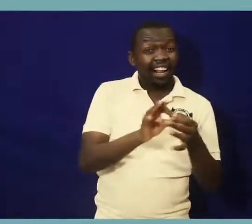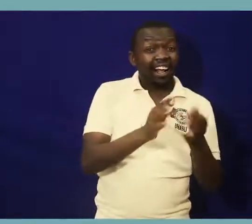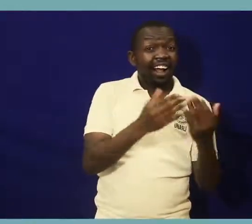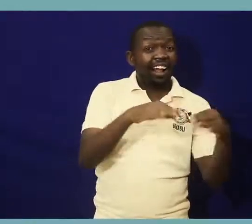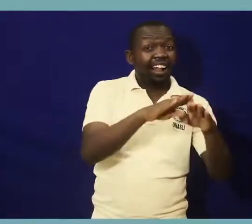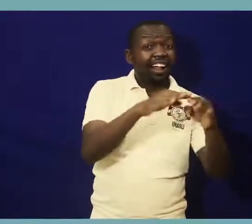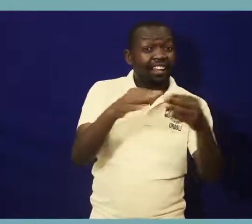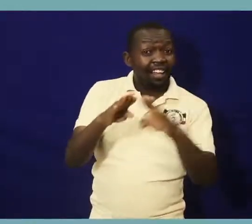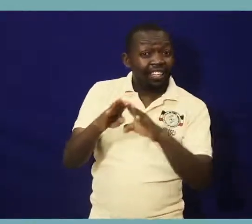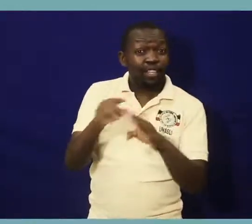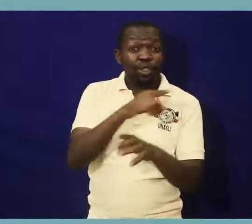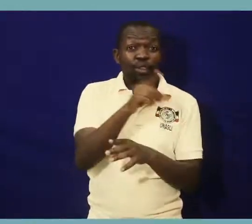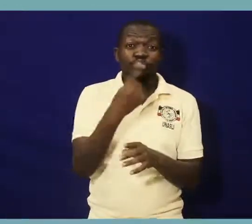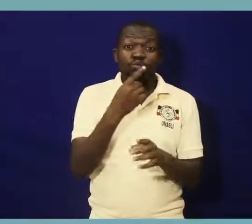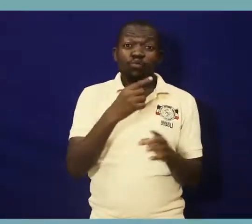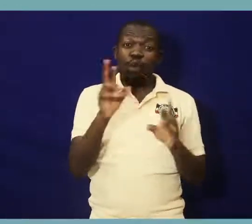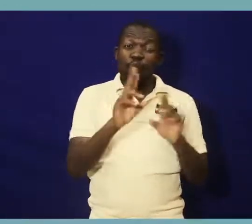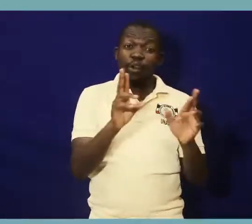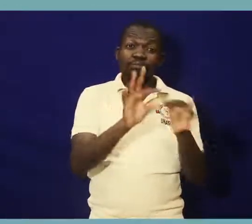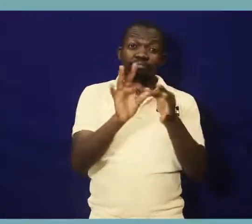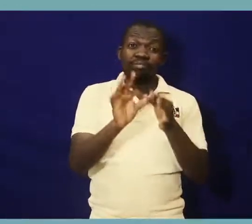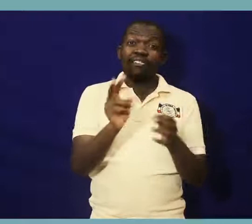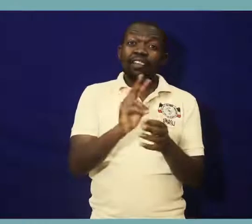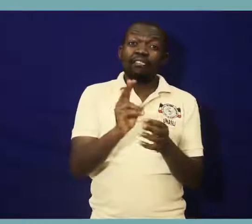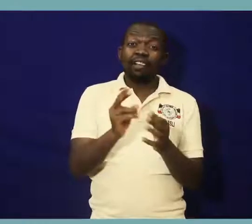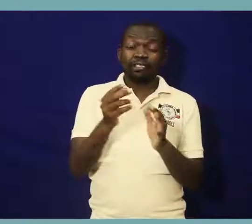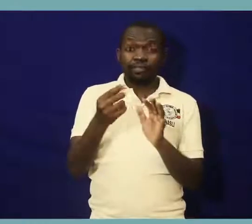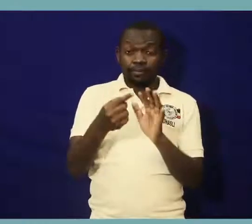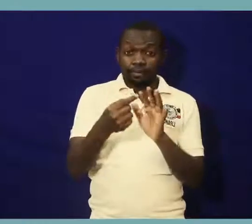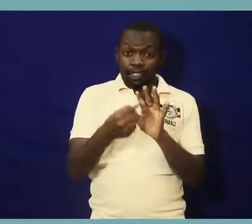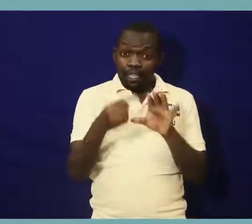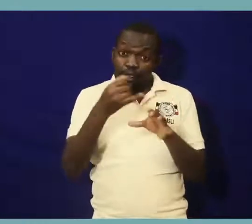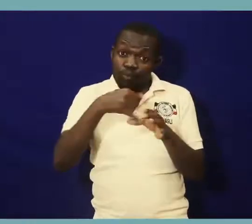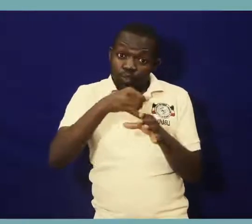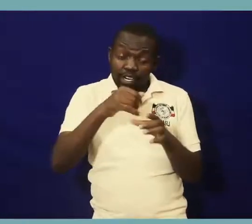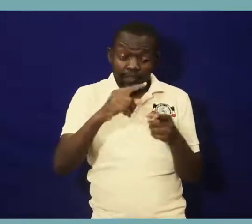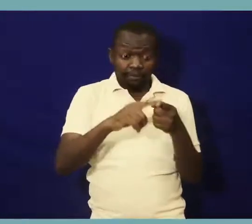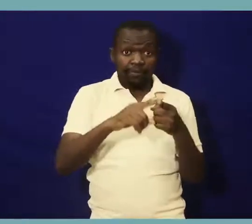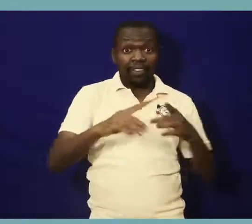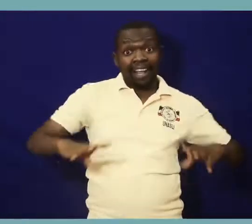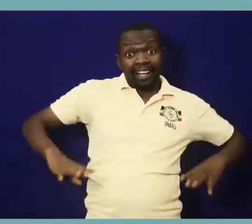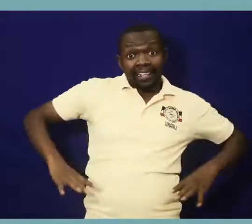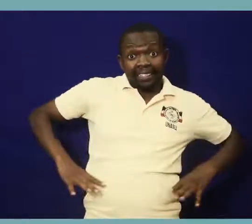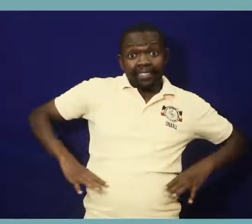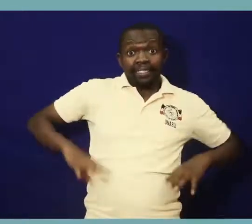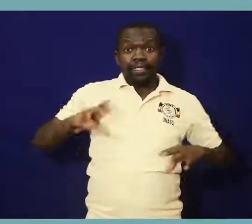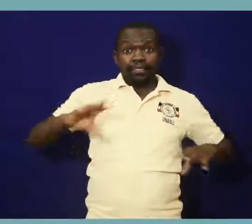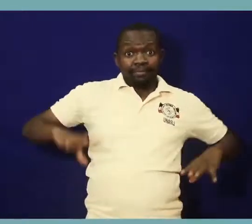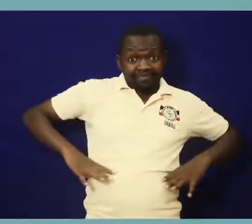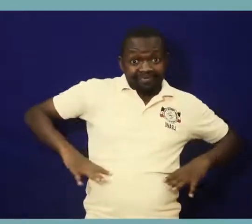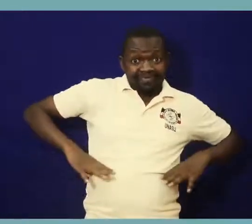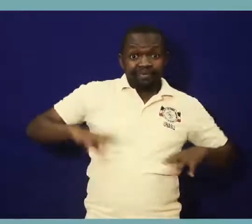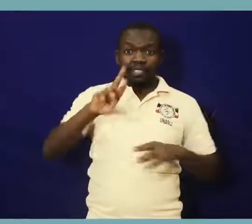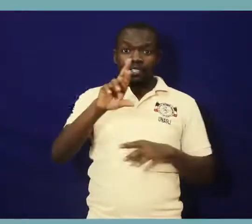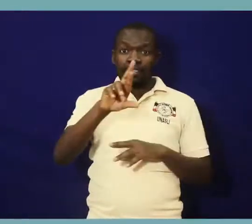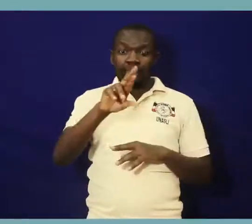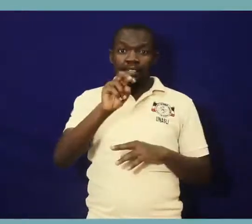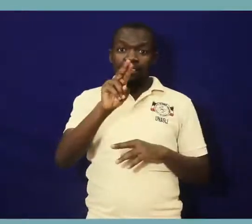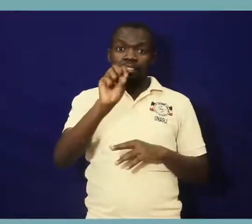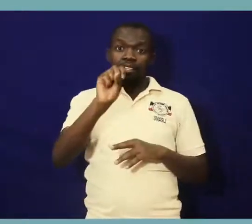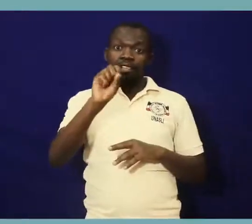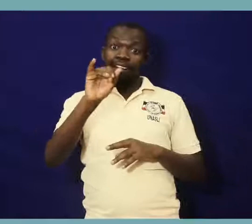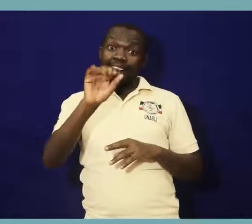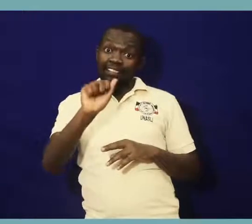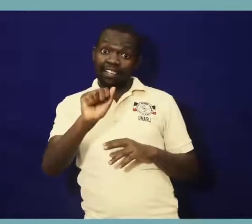war began included the following. Russia was in alliance with Serbia,